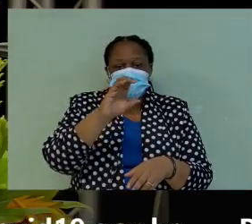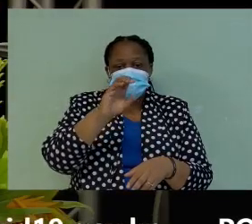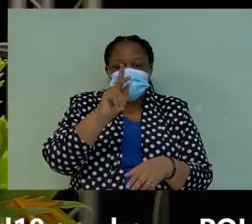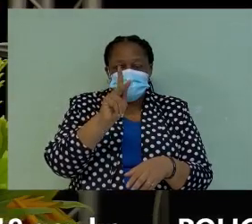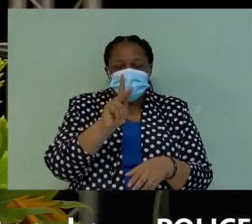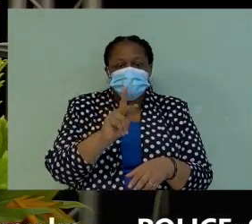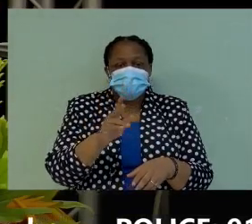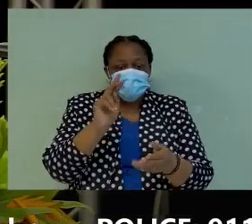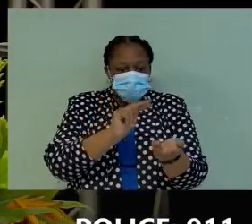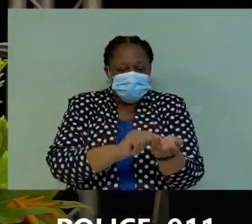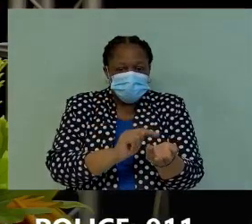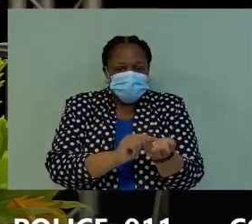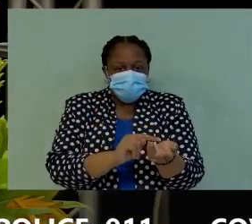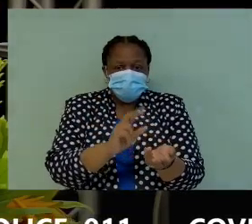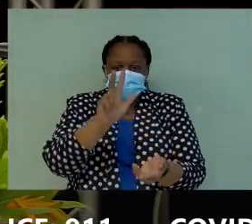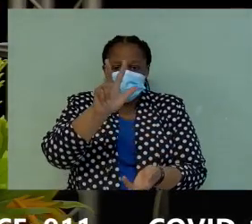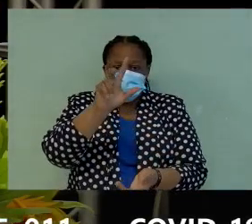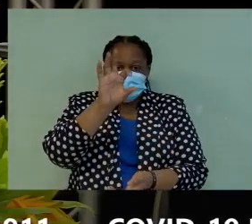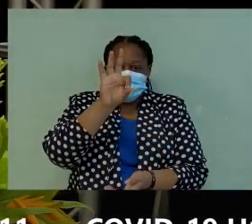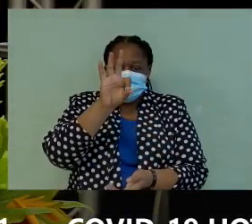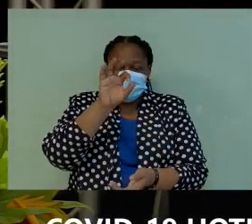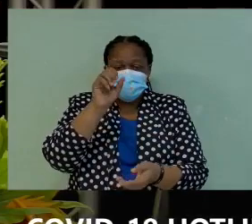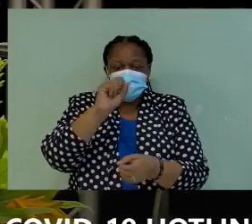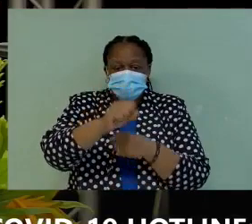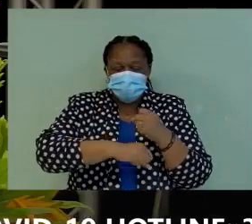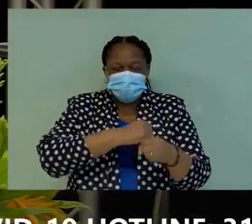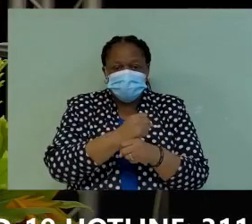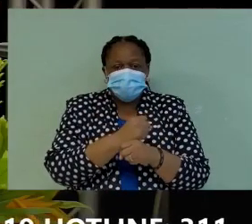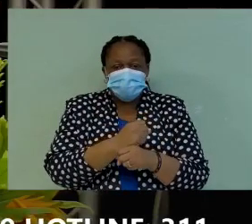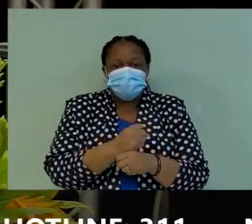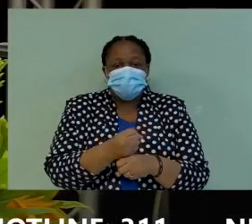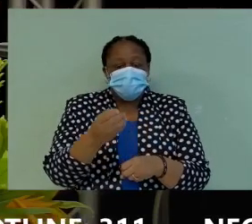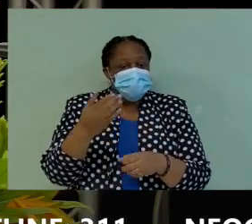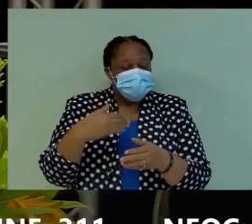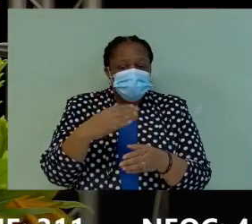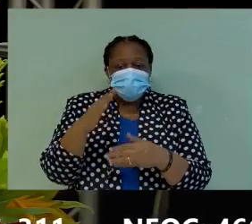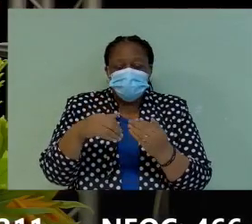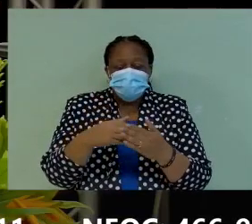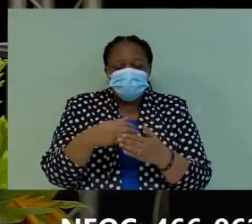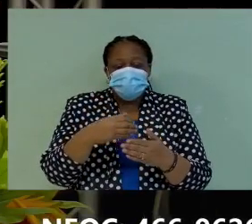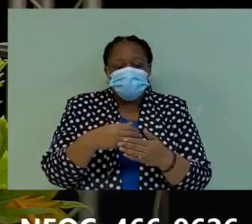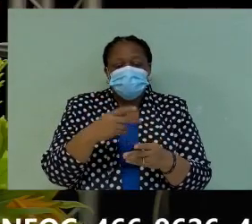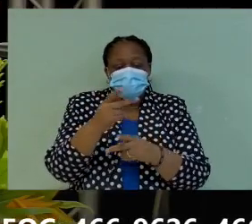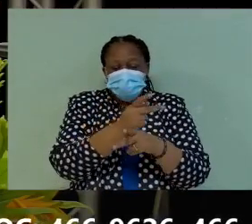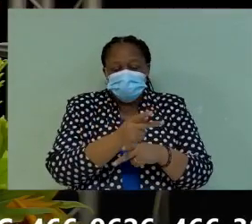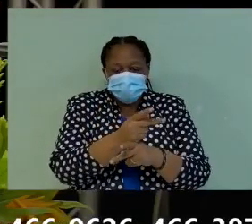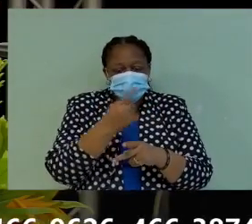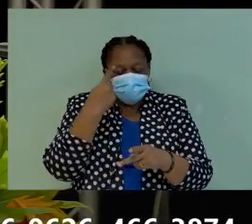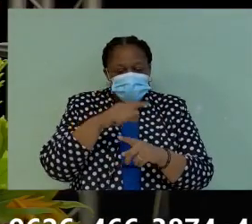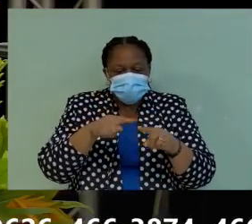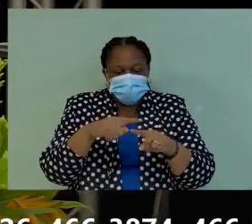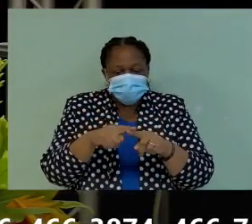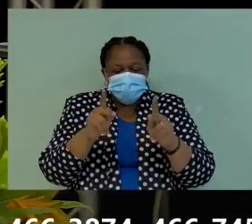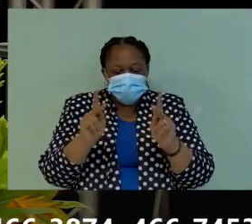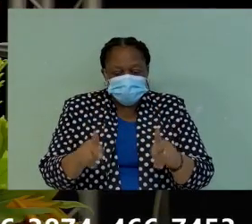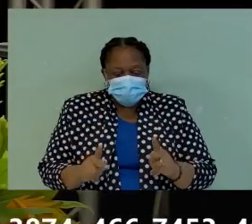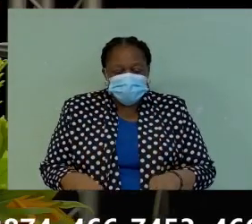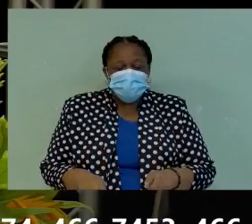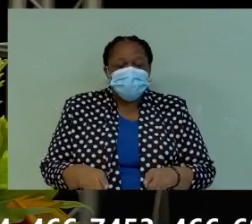years. During those years, I cared for many patients with many illnesses and always tried to show